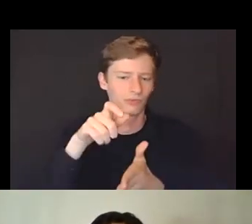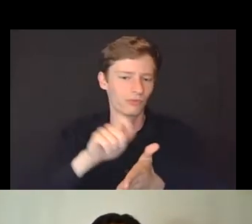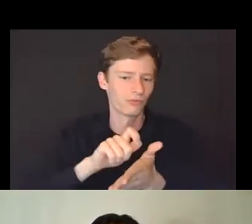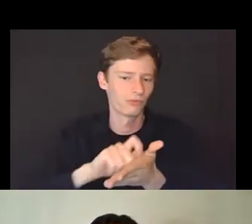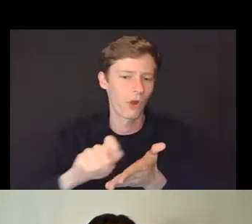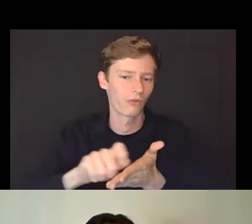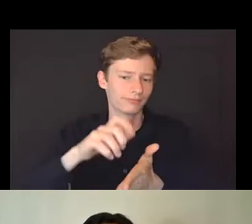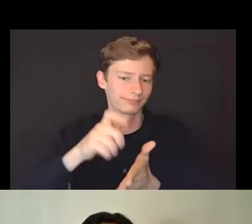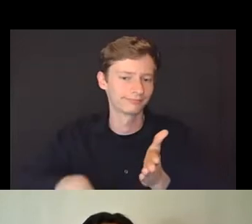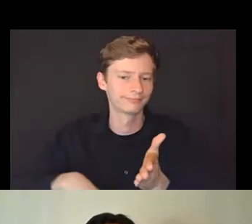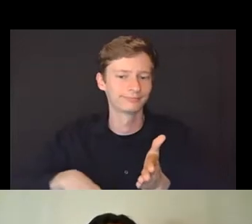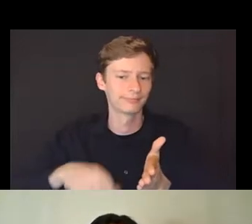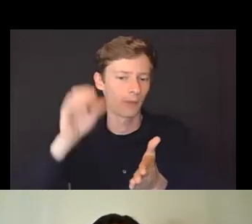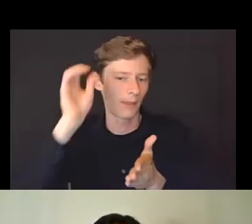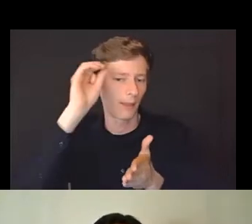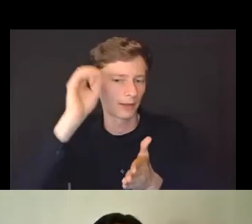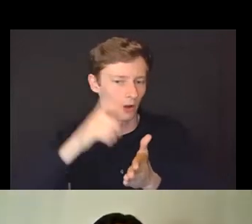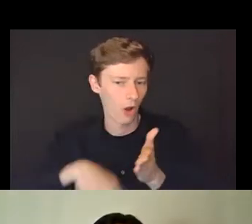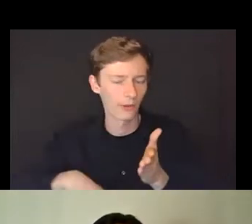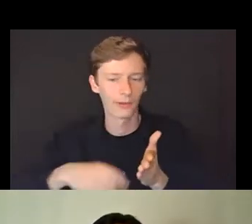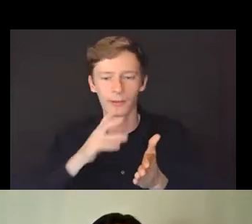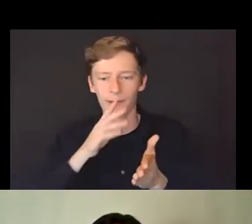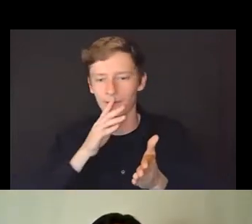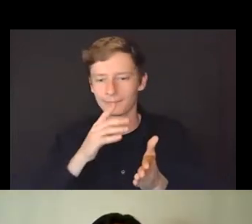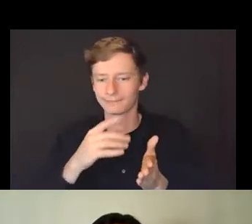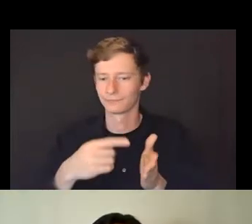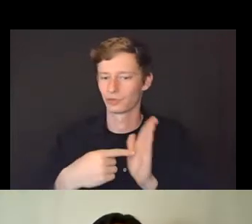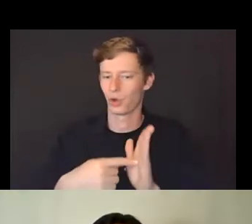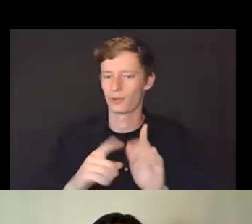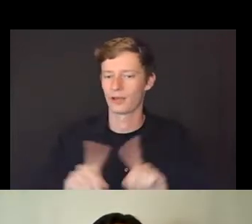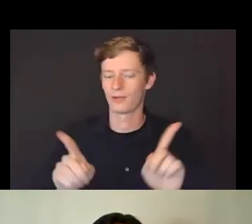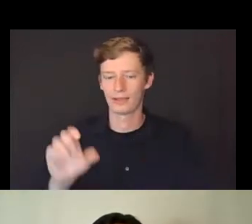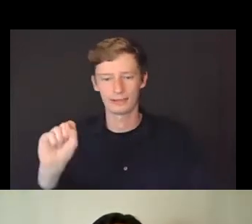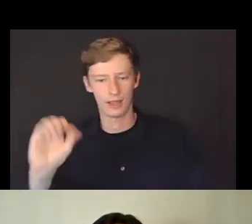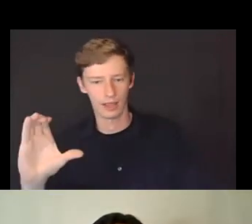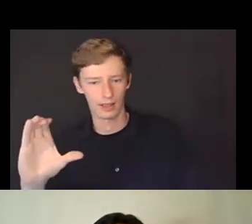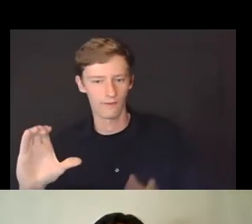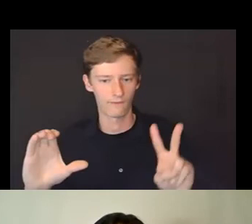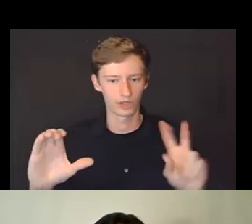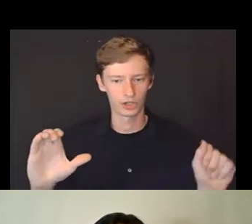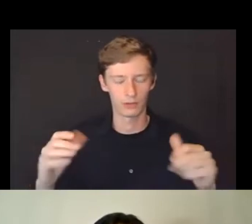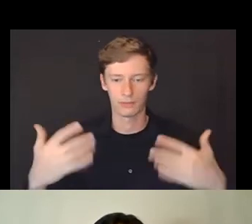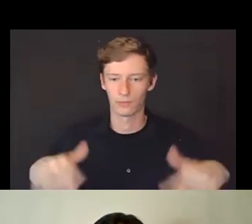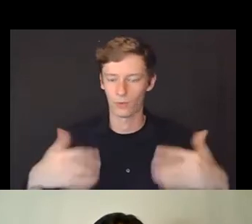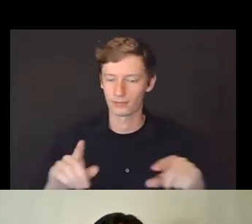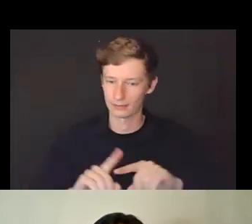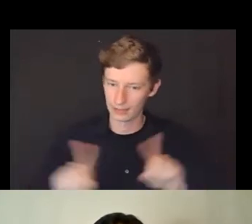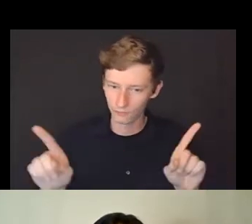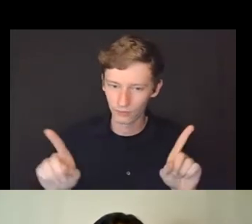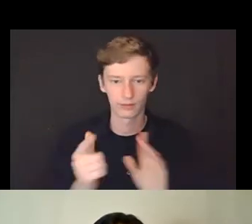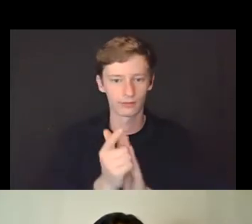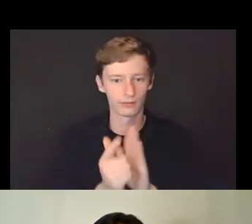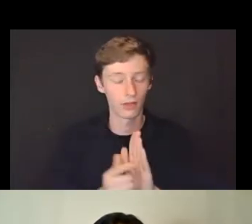with a colleague from South Carolina pointing out the differences between the laws in Virginia and South Carolina. And I agree that your ability to